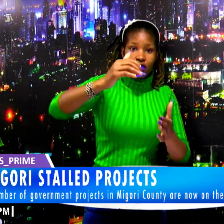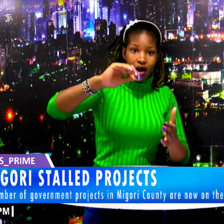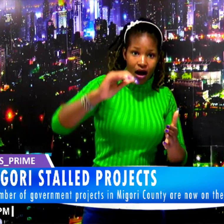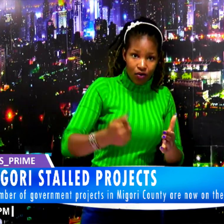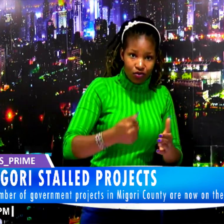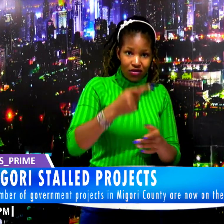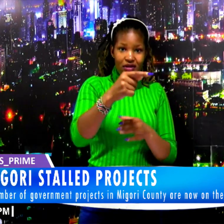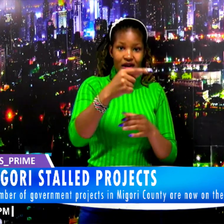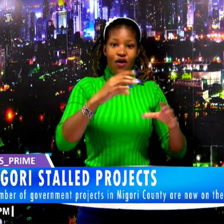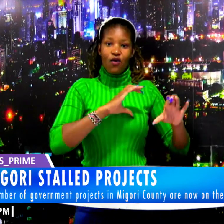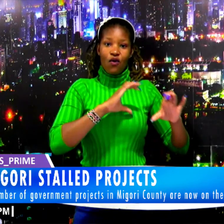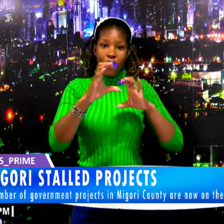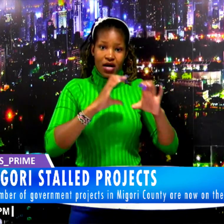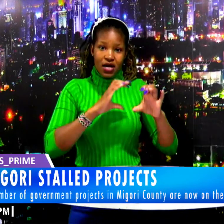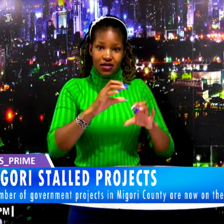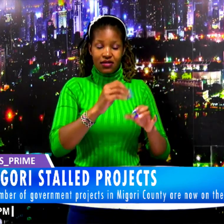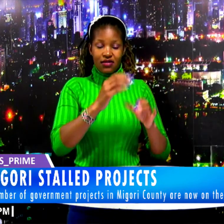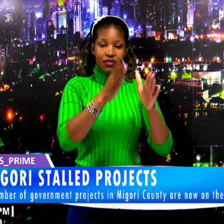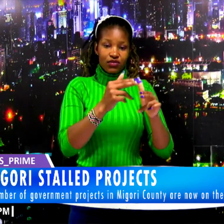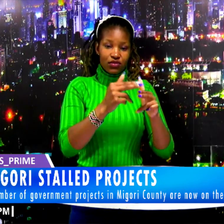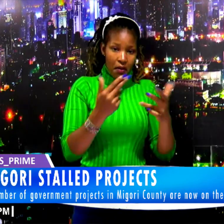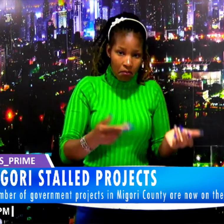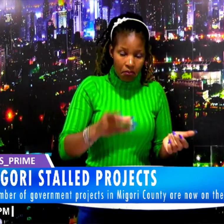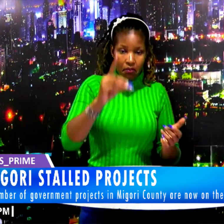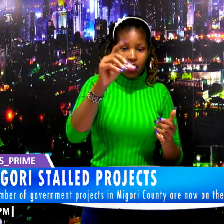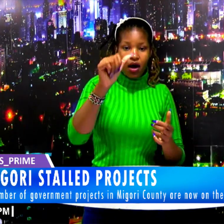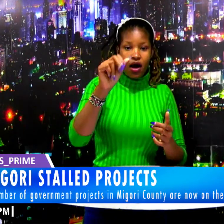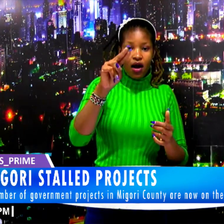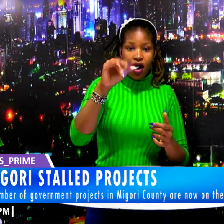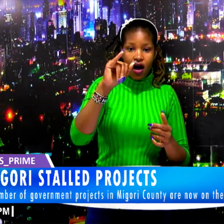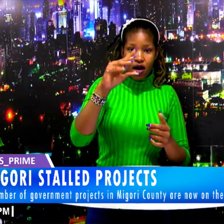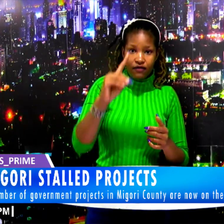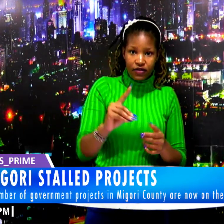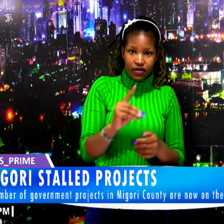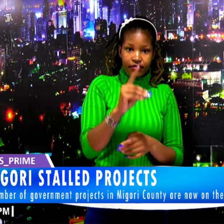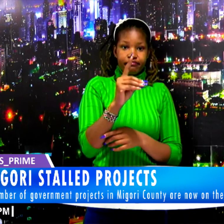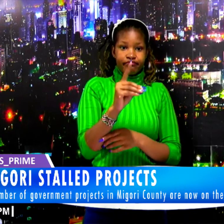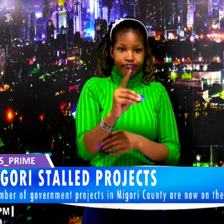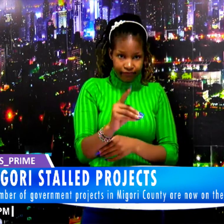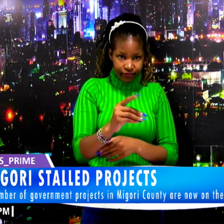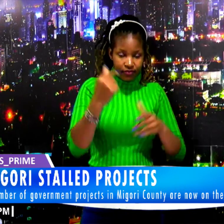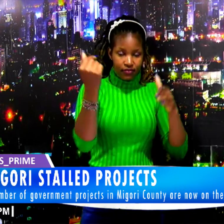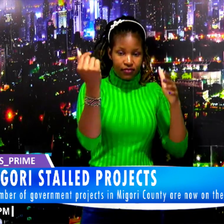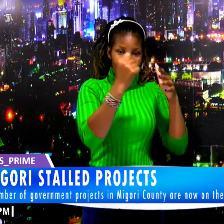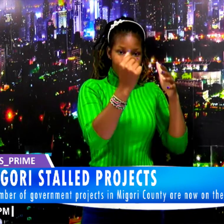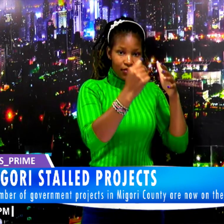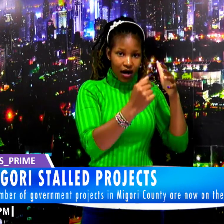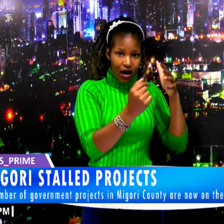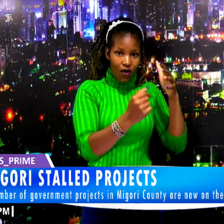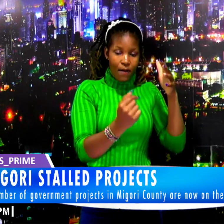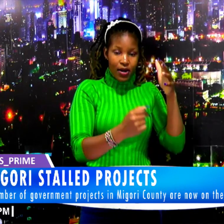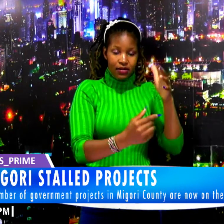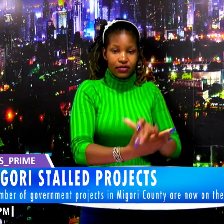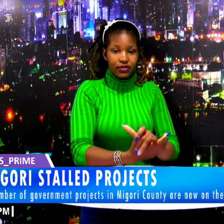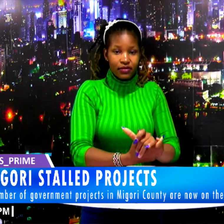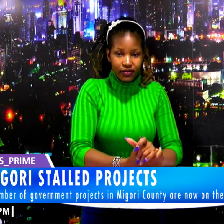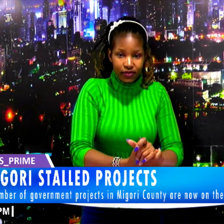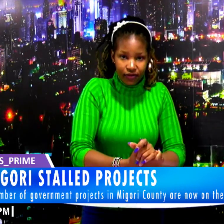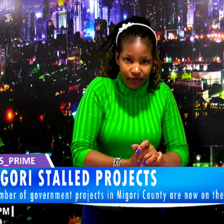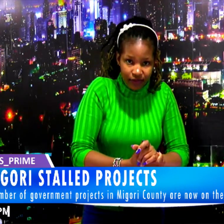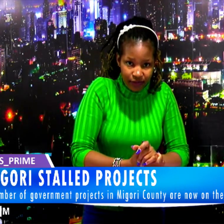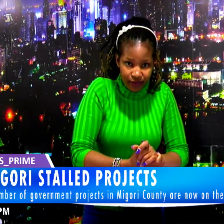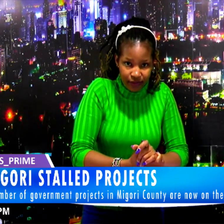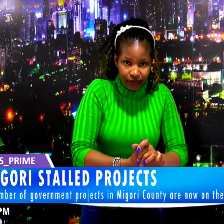and Management Committee under the stewardship of the Migori County Commissioner Mr. David